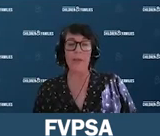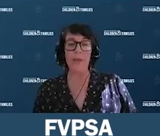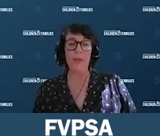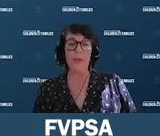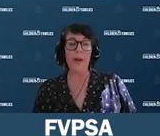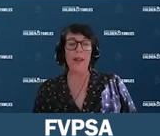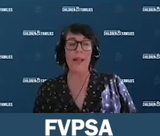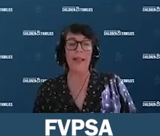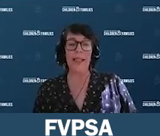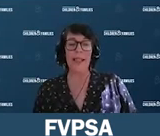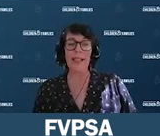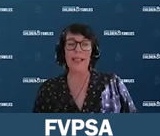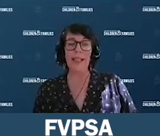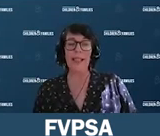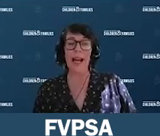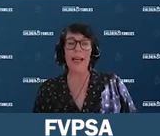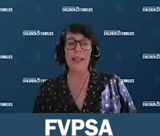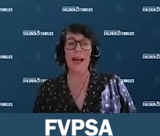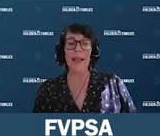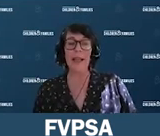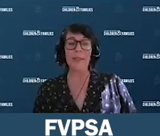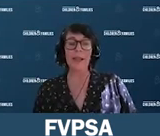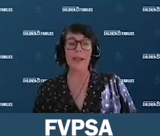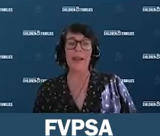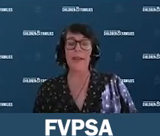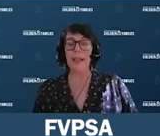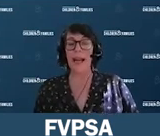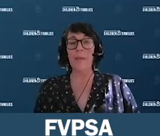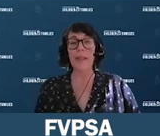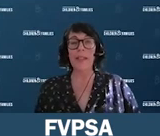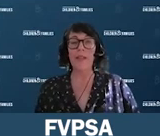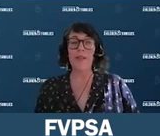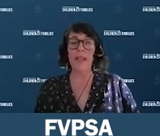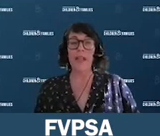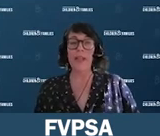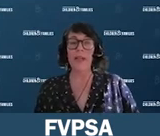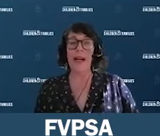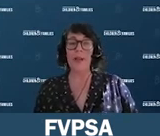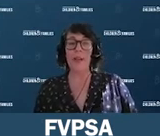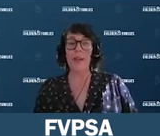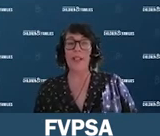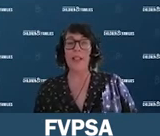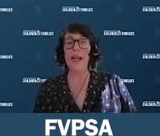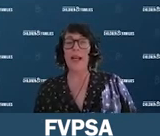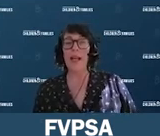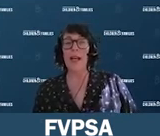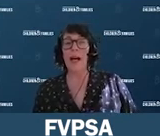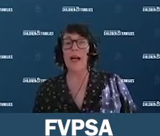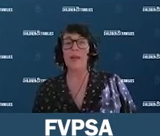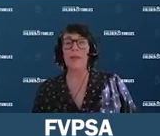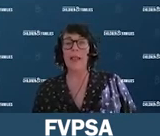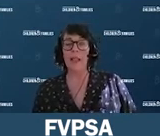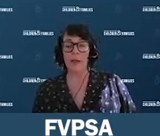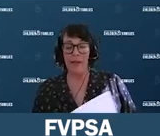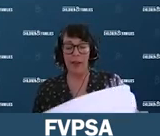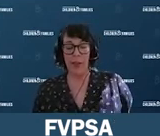we will drop that link in the chat. And again, please feel free to ask questions